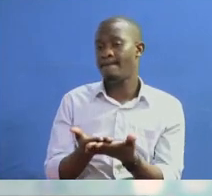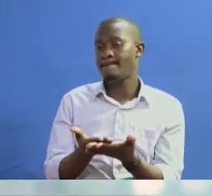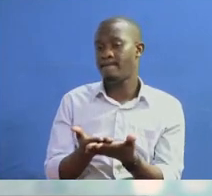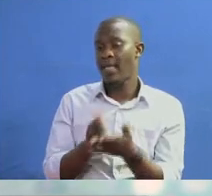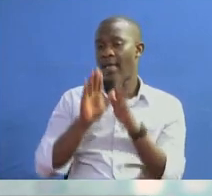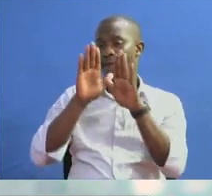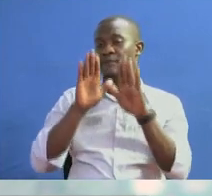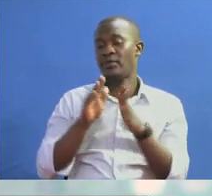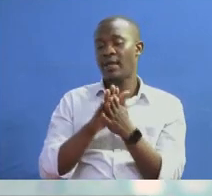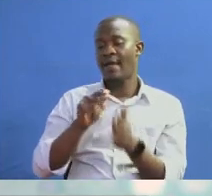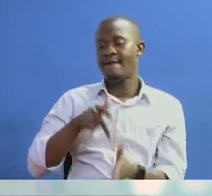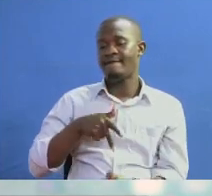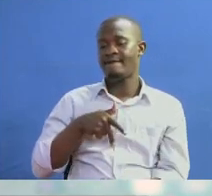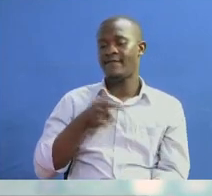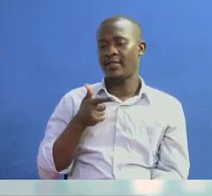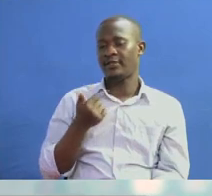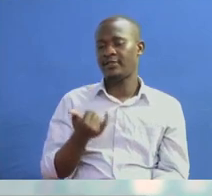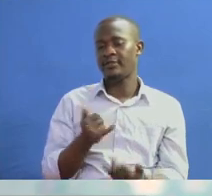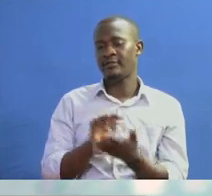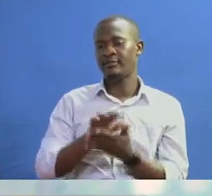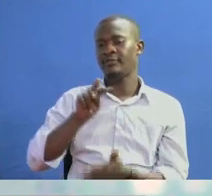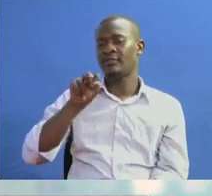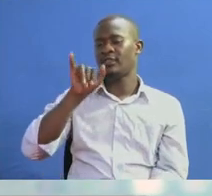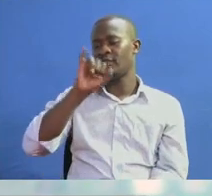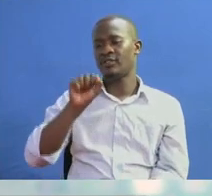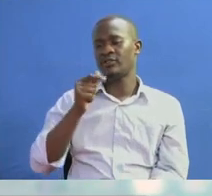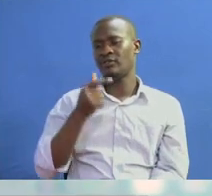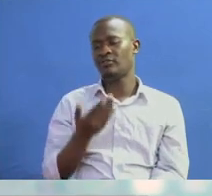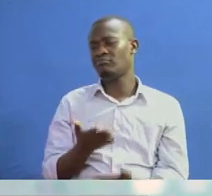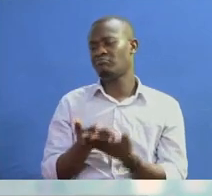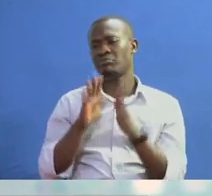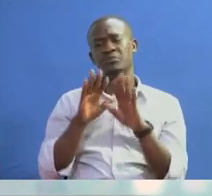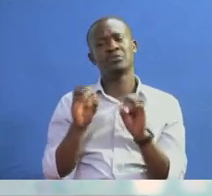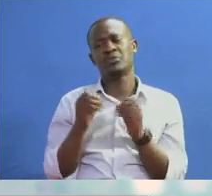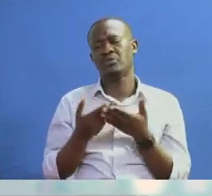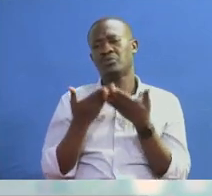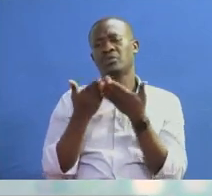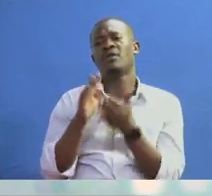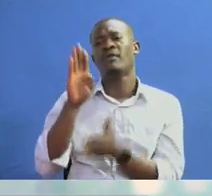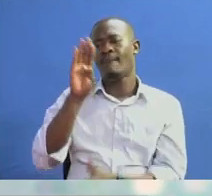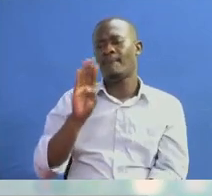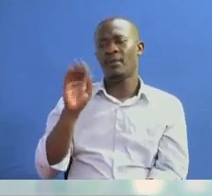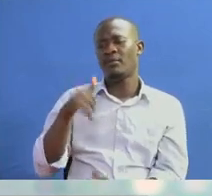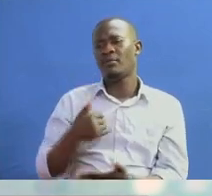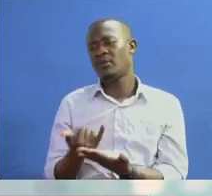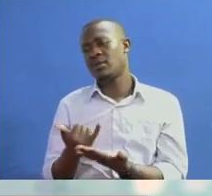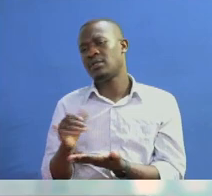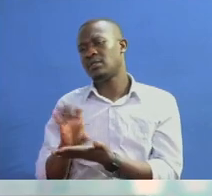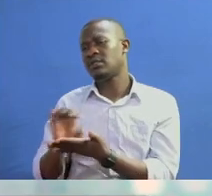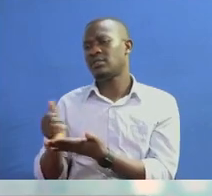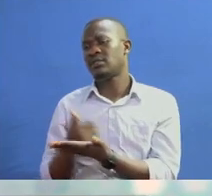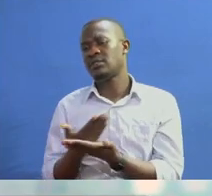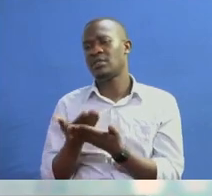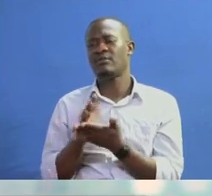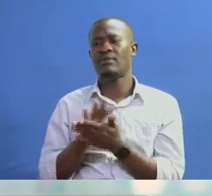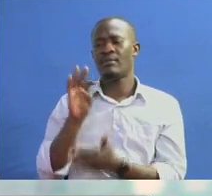I feel at this point, NYS is not a priority to be given billions of money, yet incubation centers are given millions.